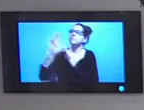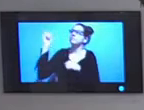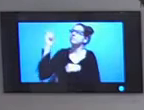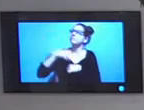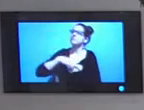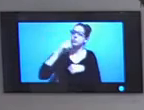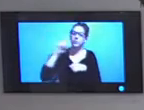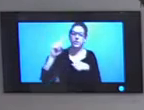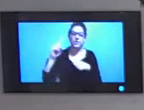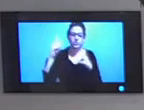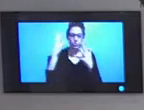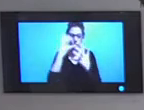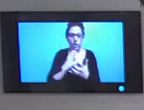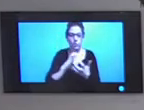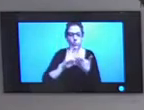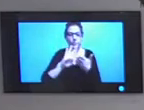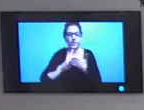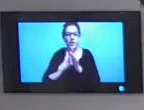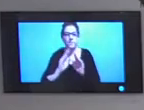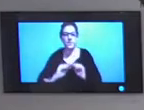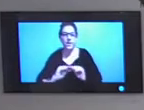rush, and the cry.